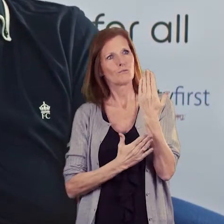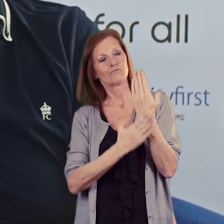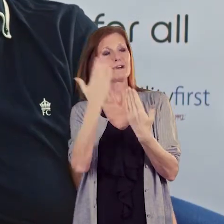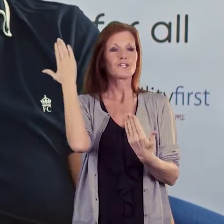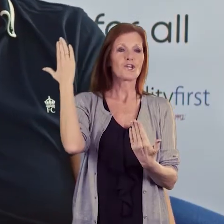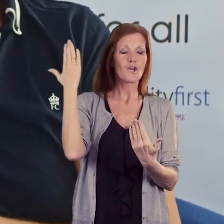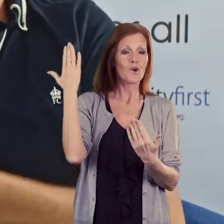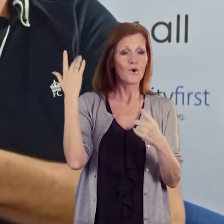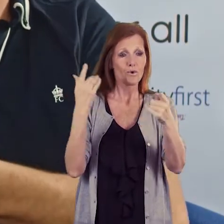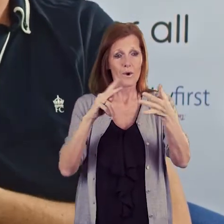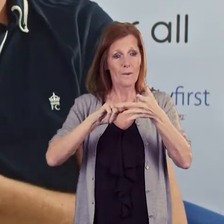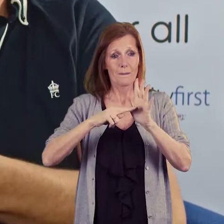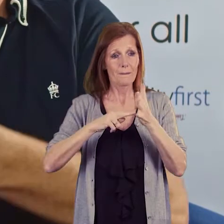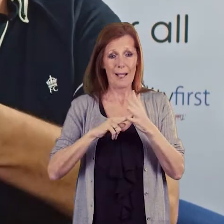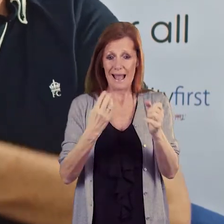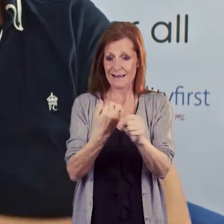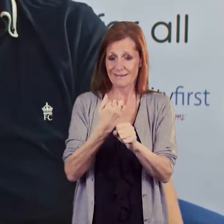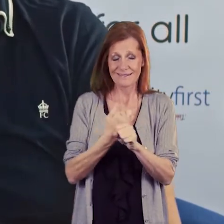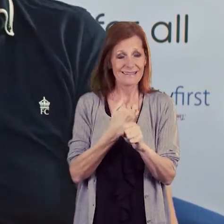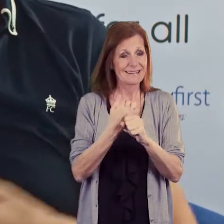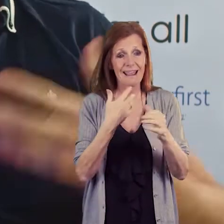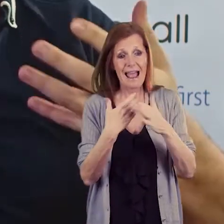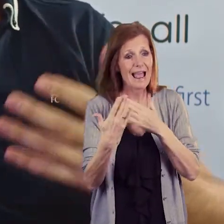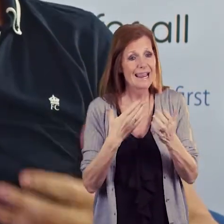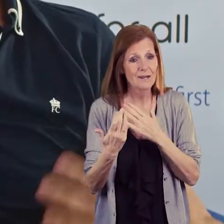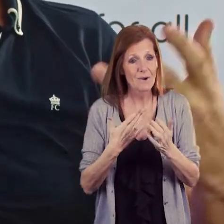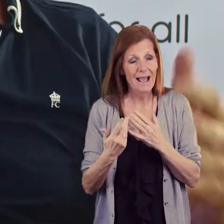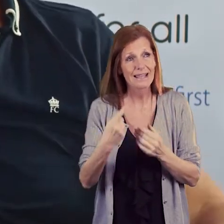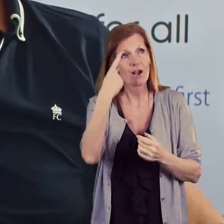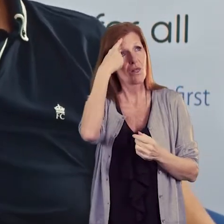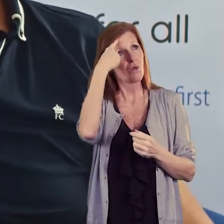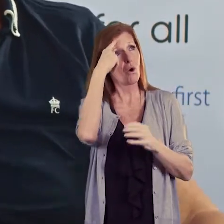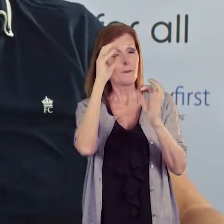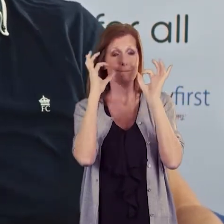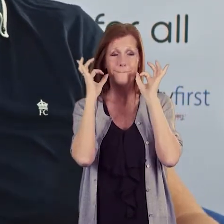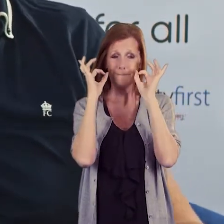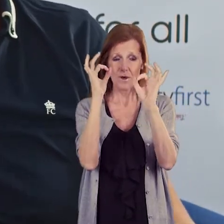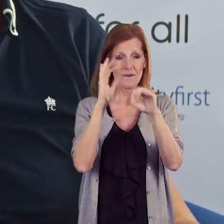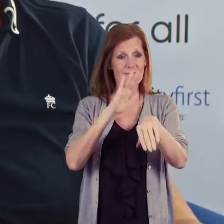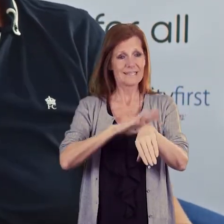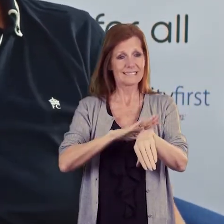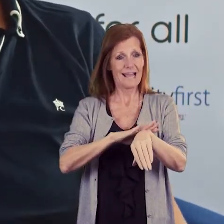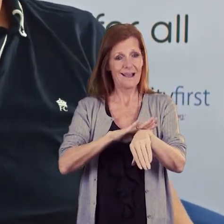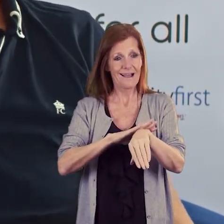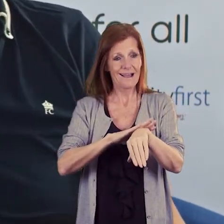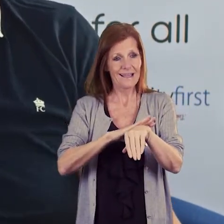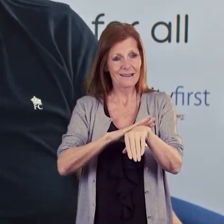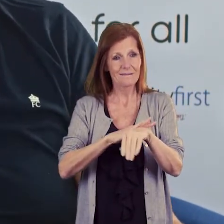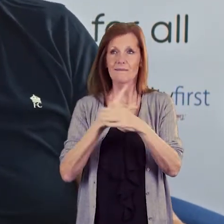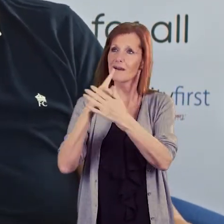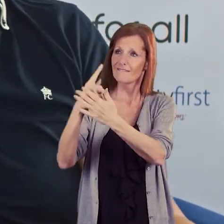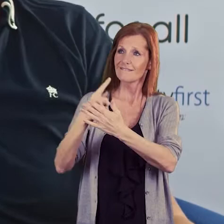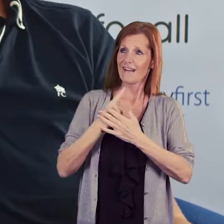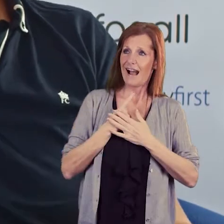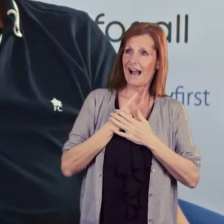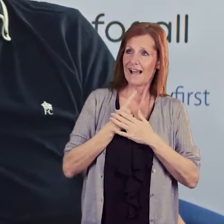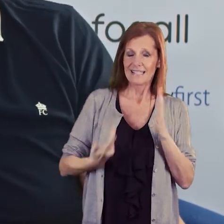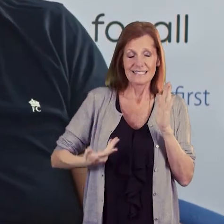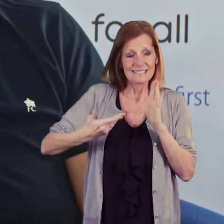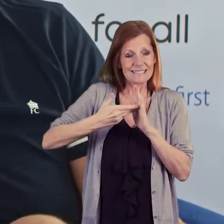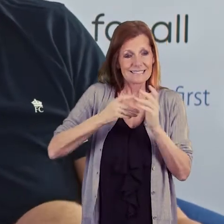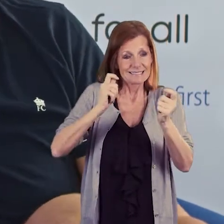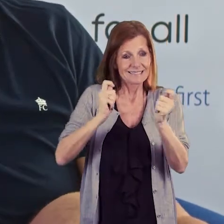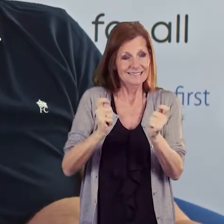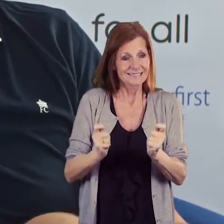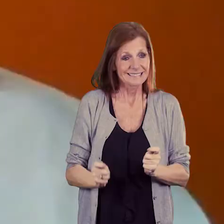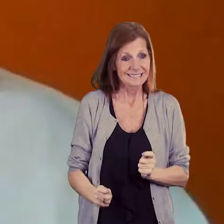scratch or make any drastic changes. You were in refurbishment and you just thought, actually, this is a good time to take on board the advice they'd given you, as well as from